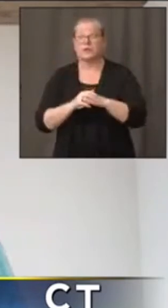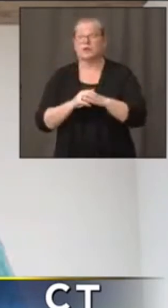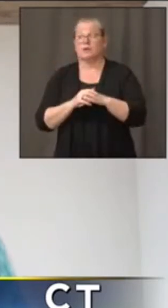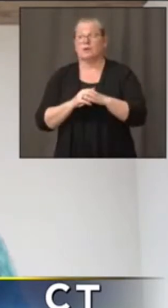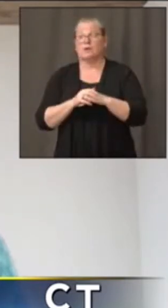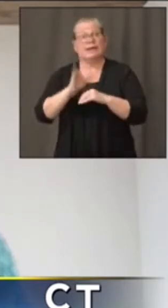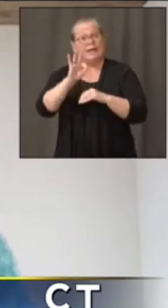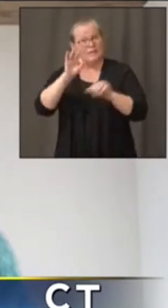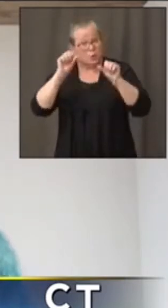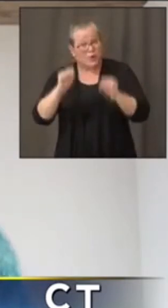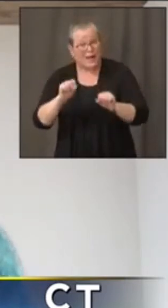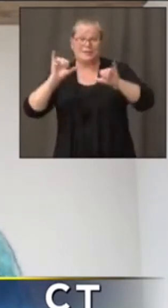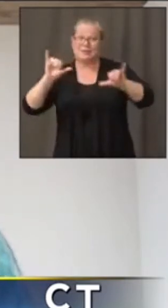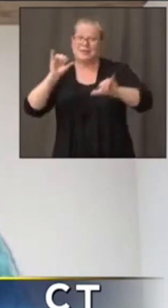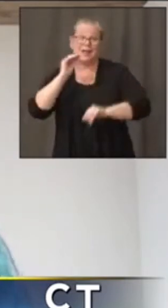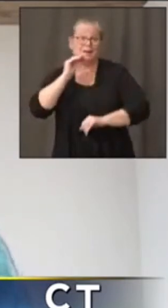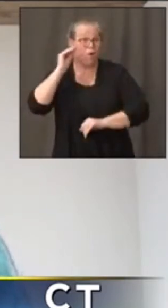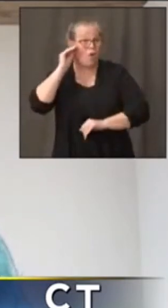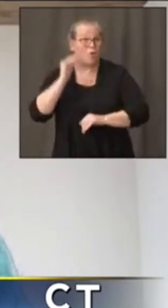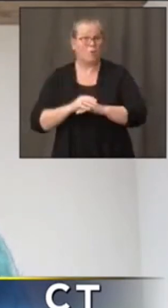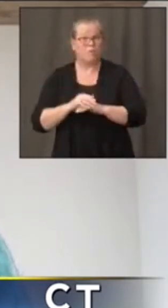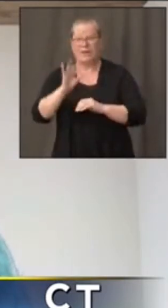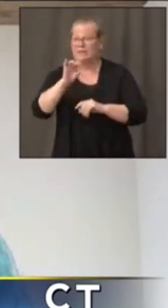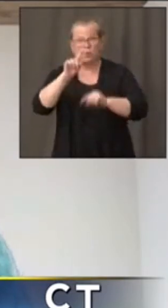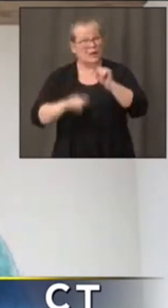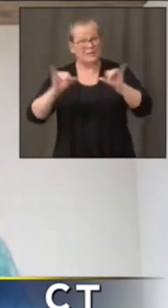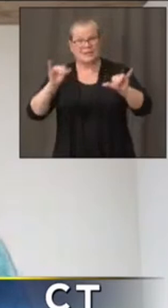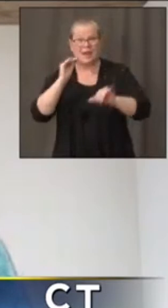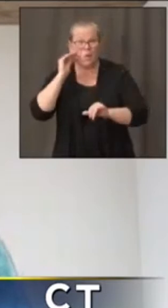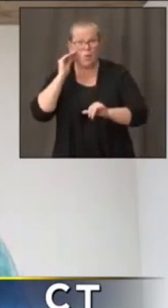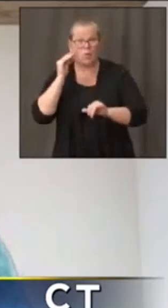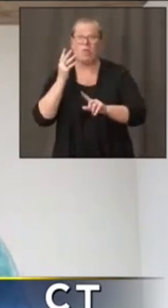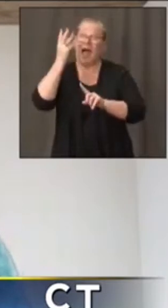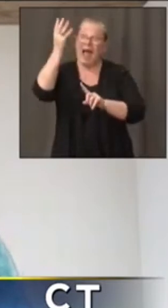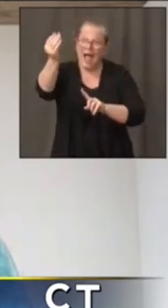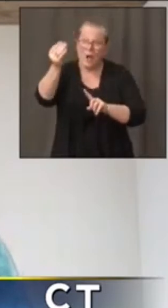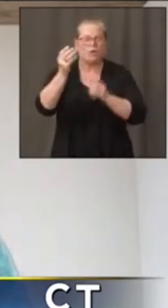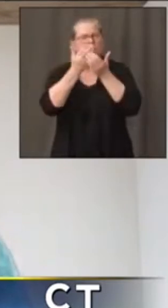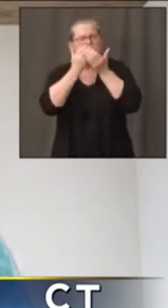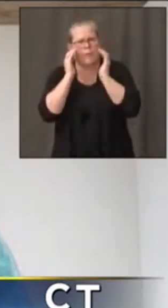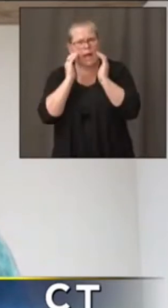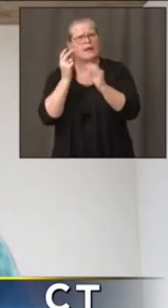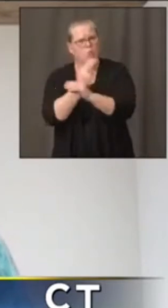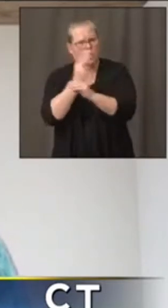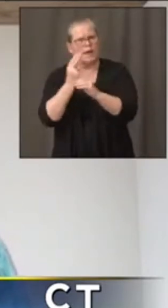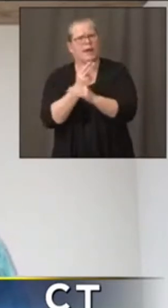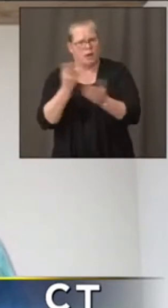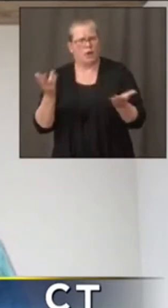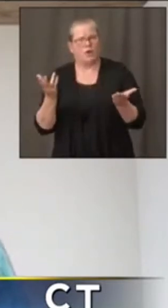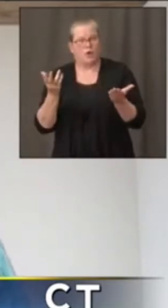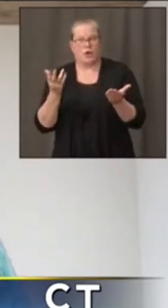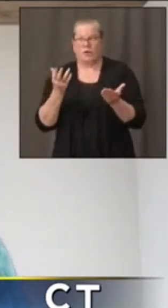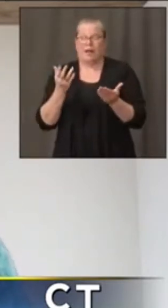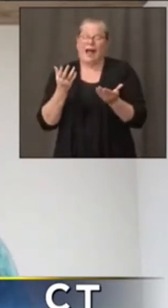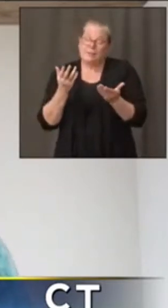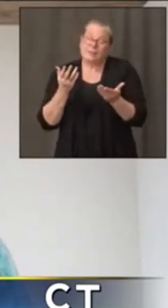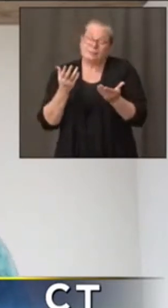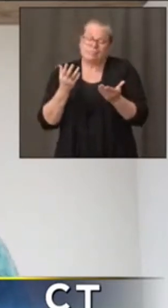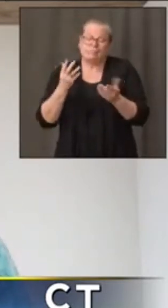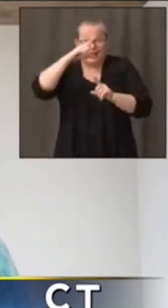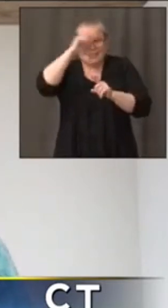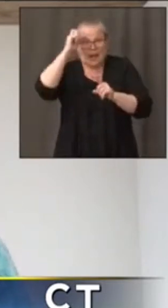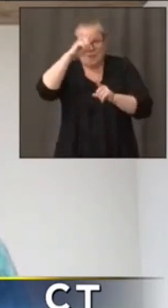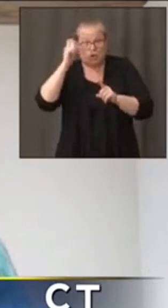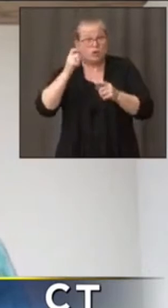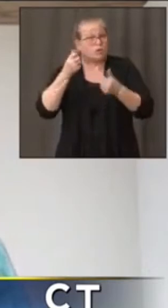can and if you can't to learn math try to especially during the summer months beat out